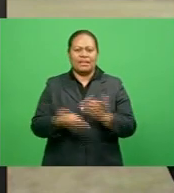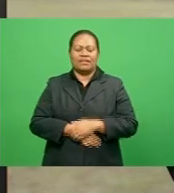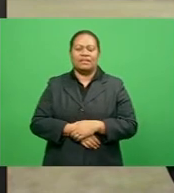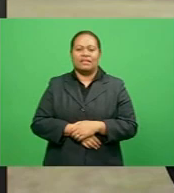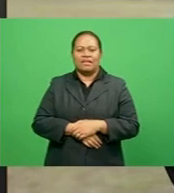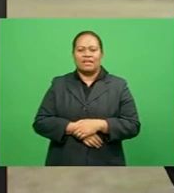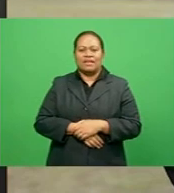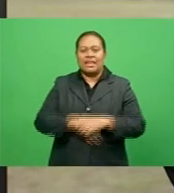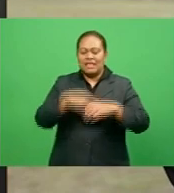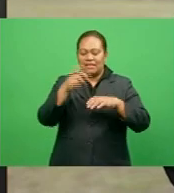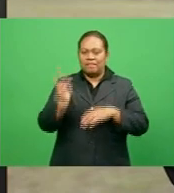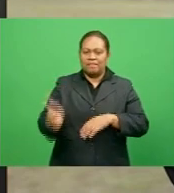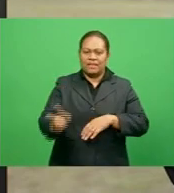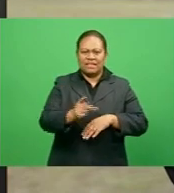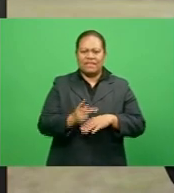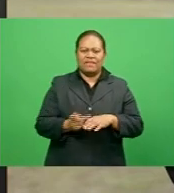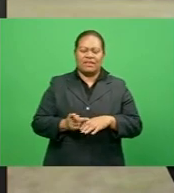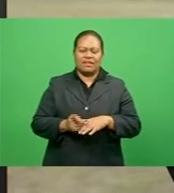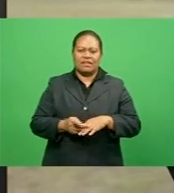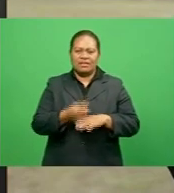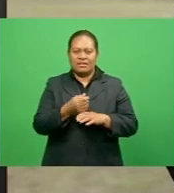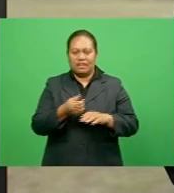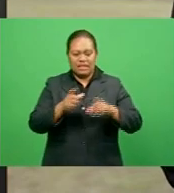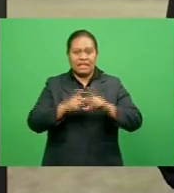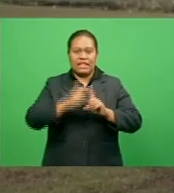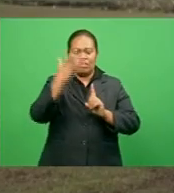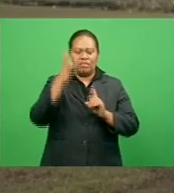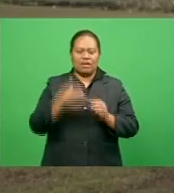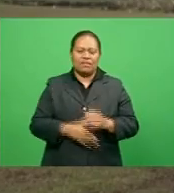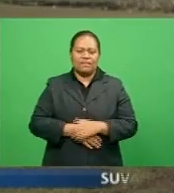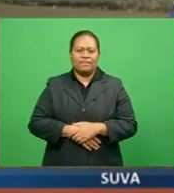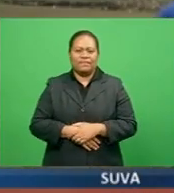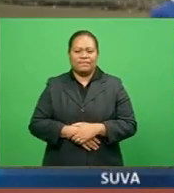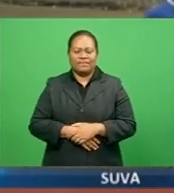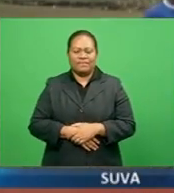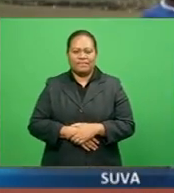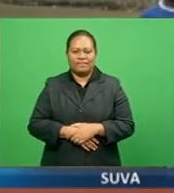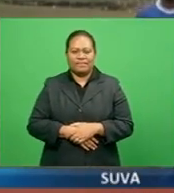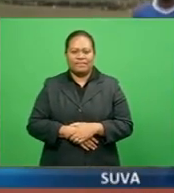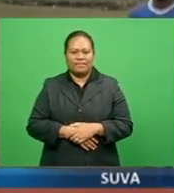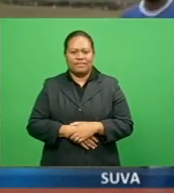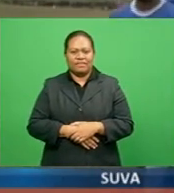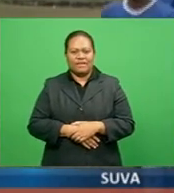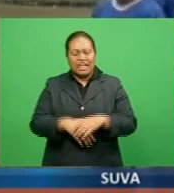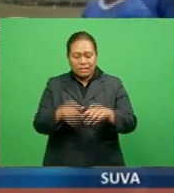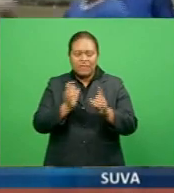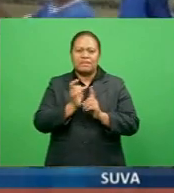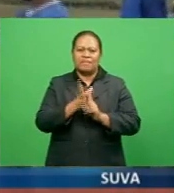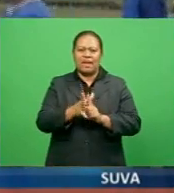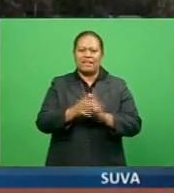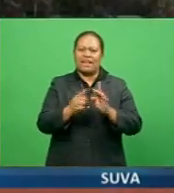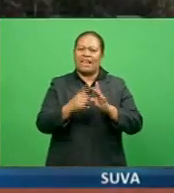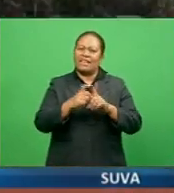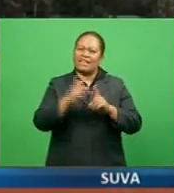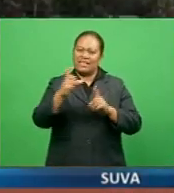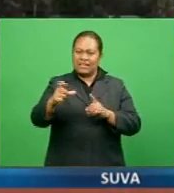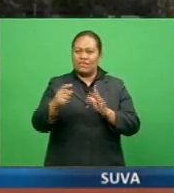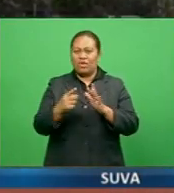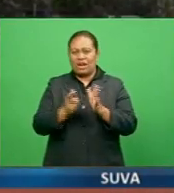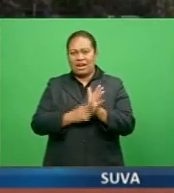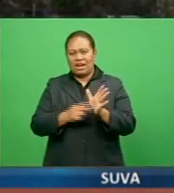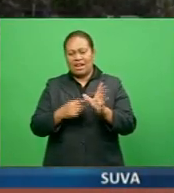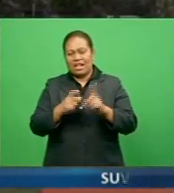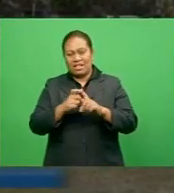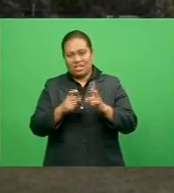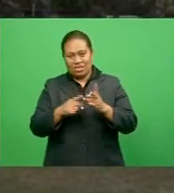Ground in Pacific Harbour. Aquila Dama has the details. It's going to be a special IDC for Nandongo because they haven't